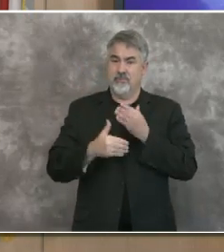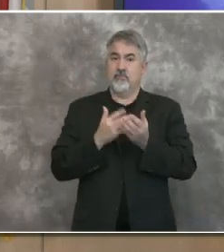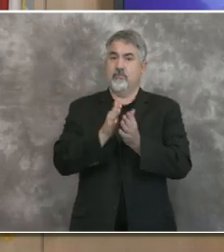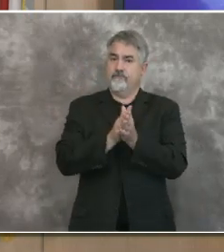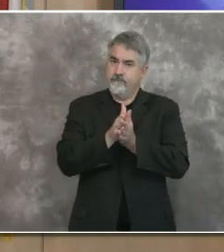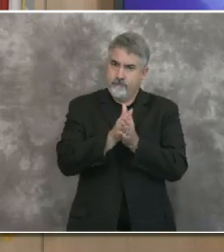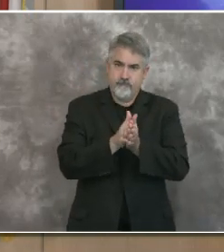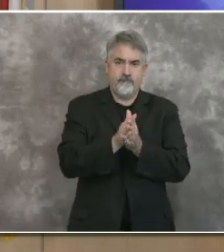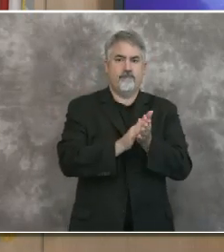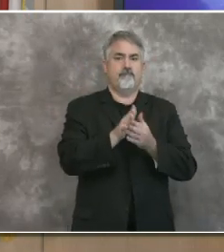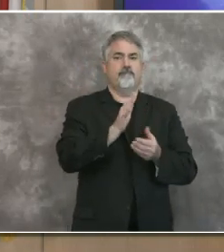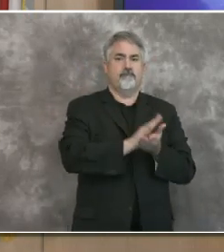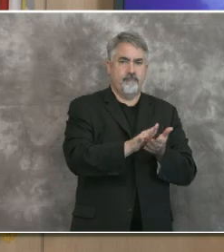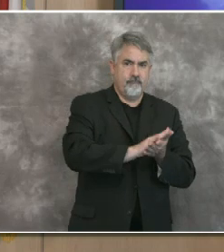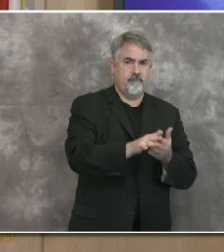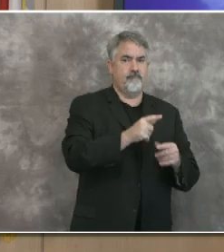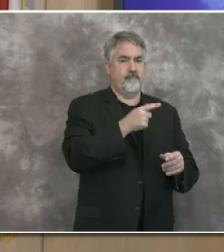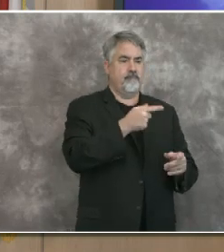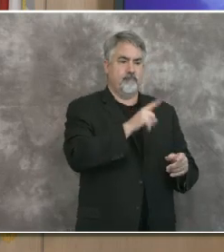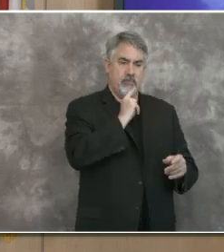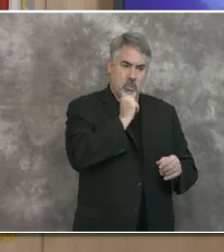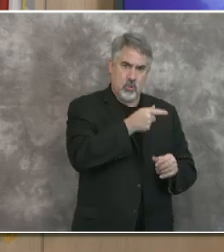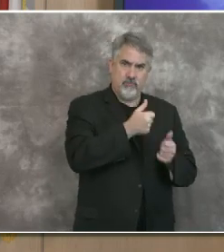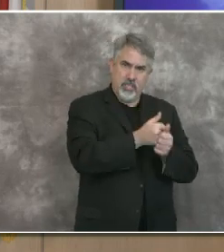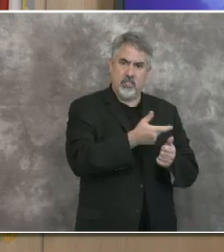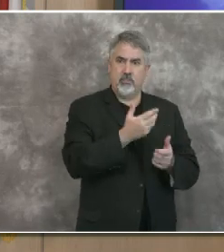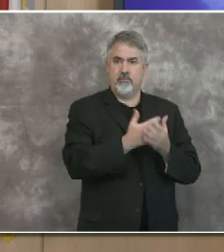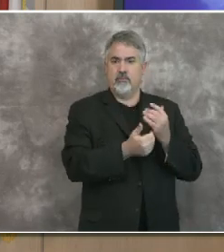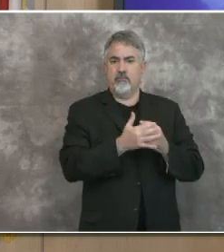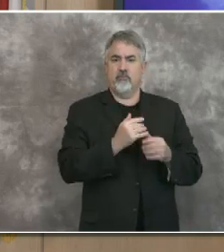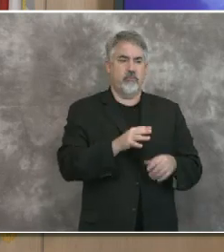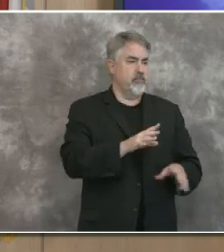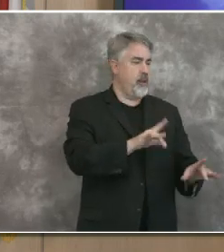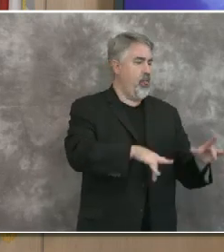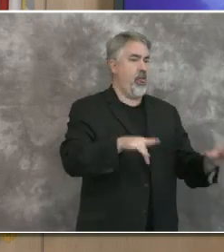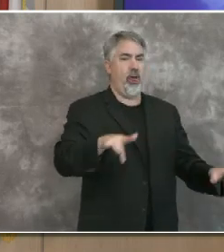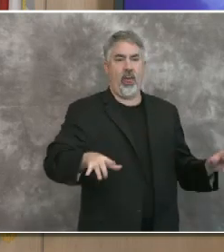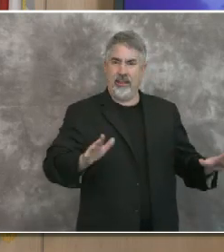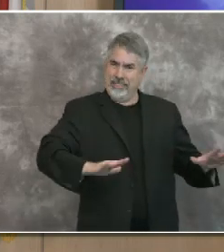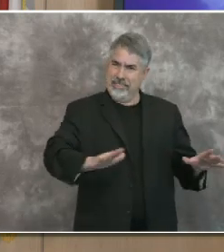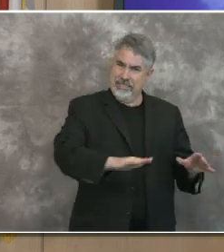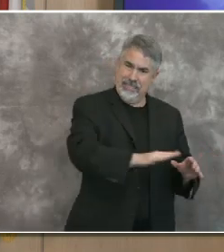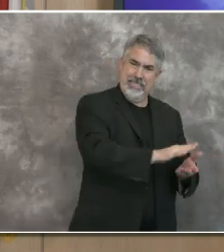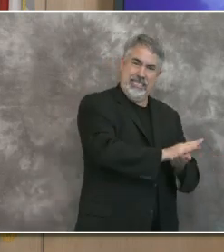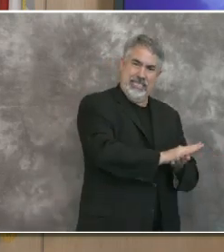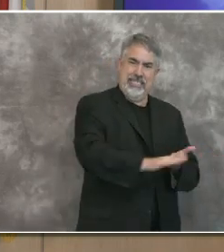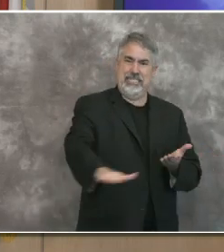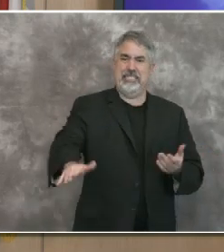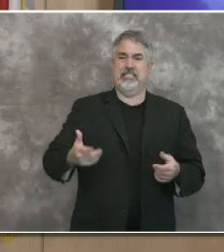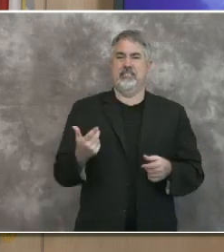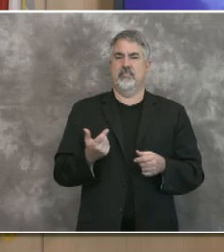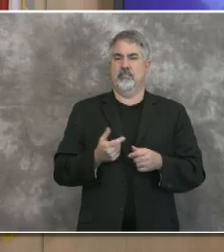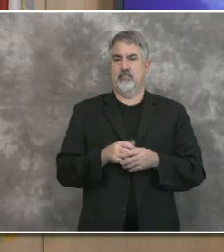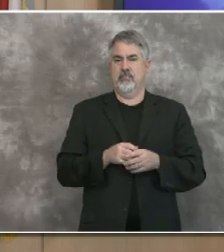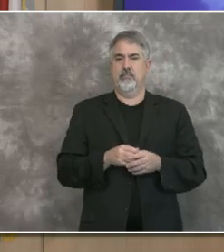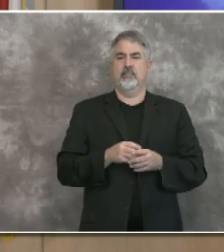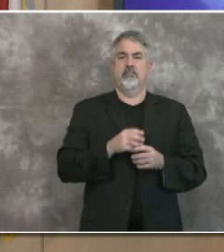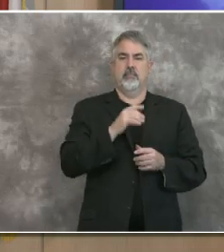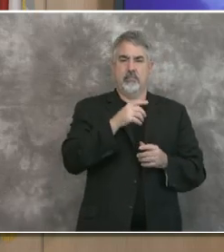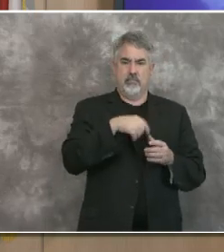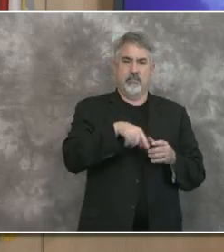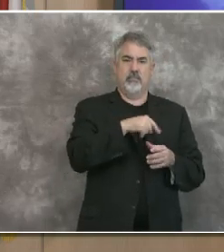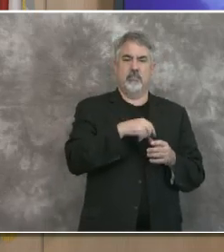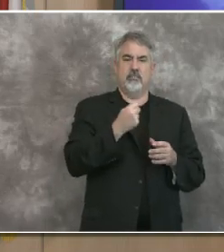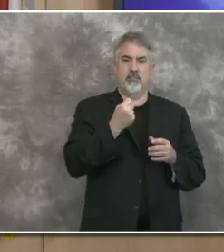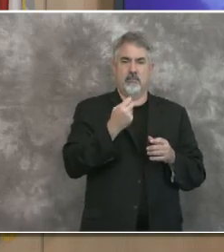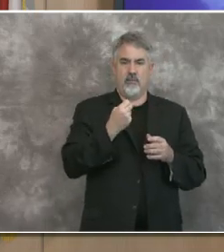bathrooms or contact surfaces can be utilized by multiple groups of 12, provided that there's regular